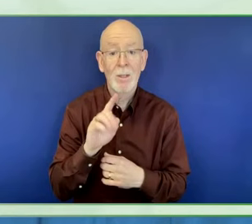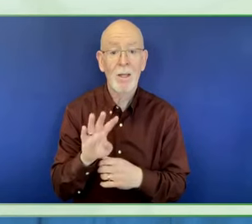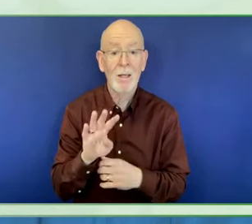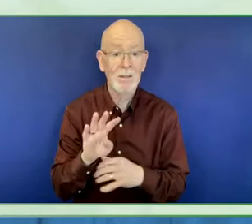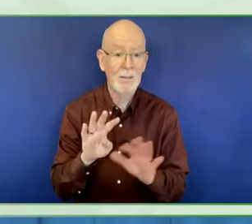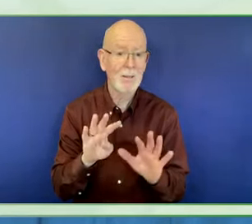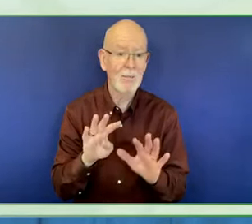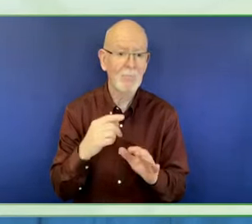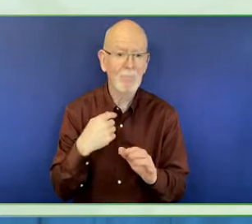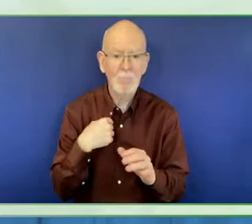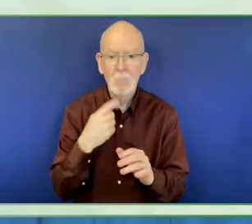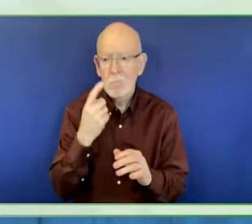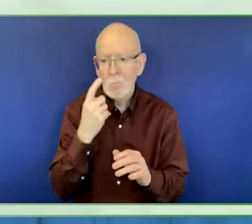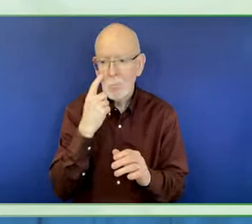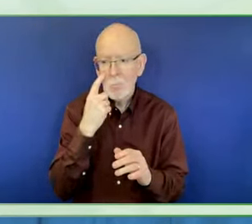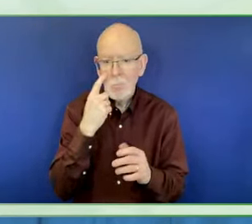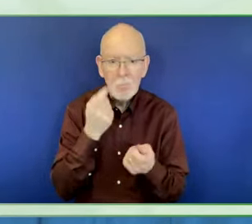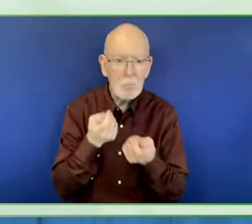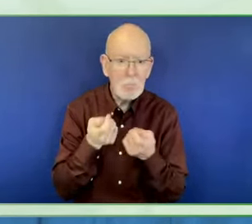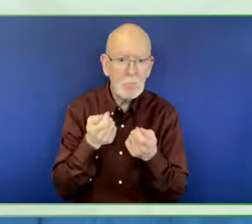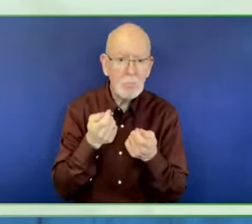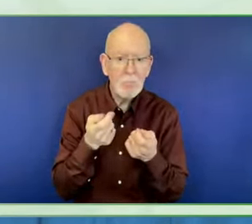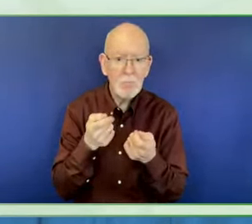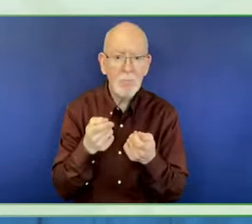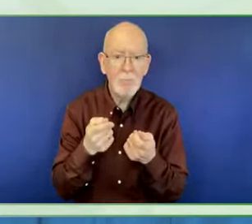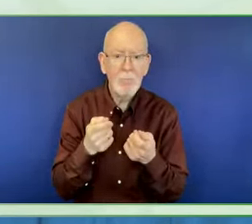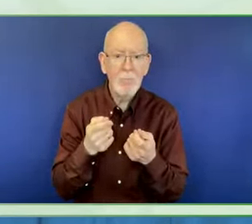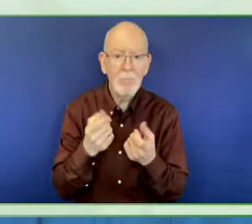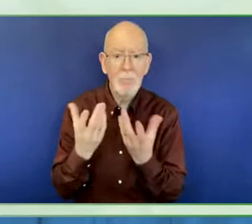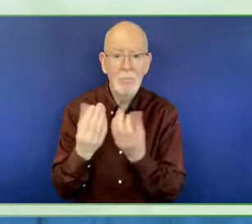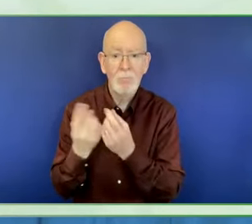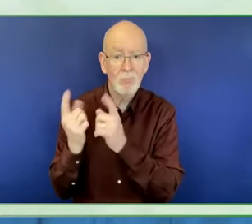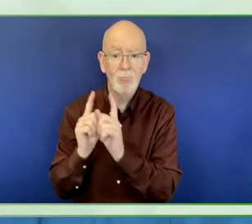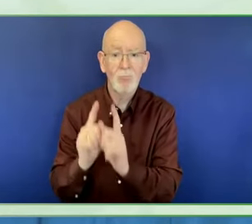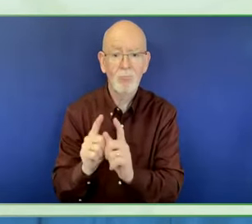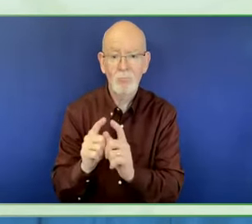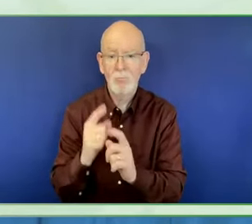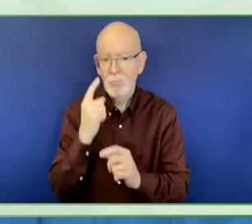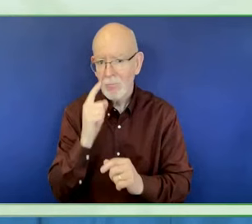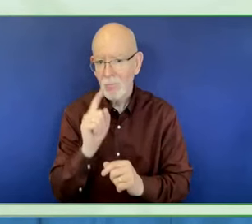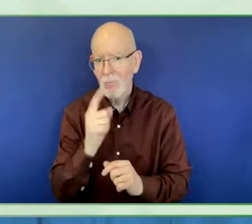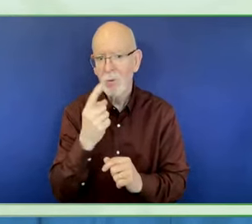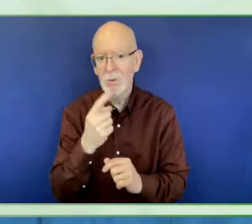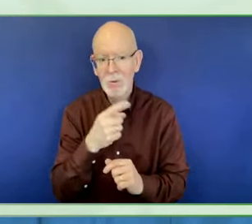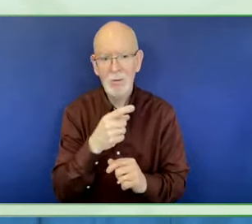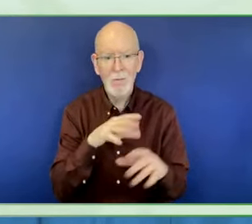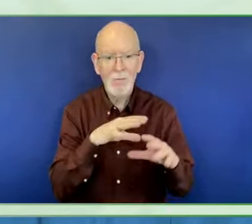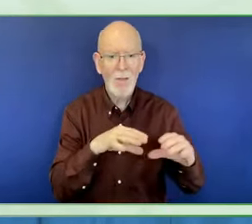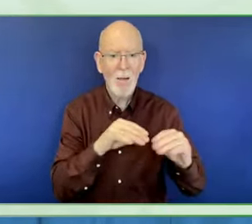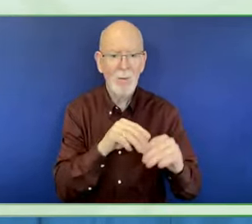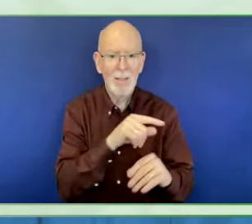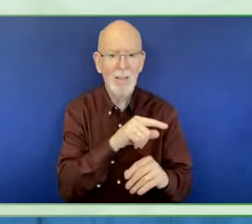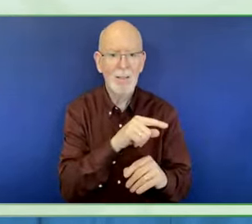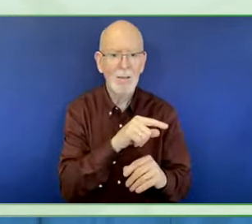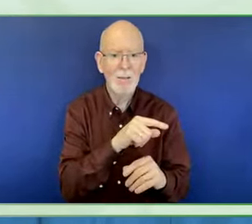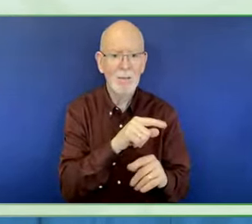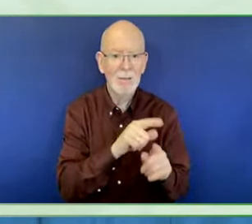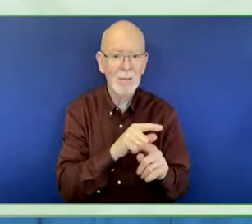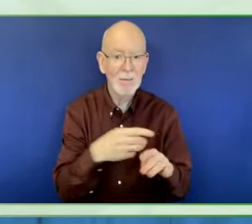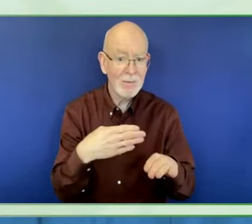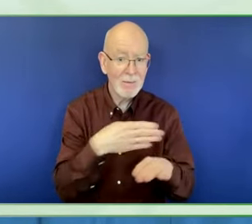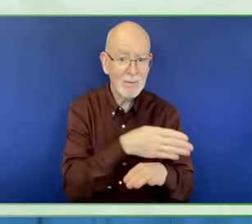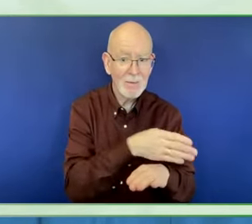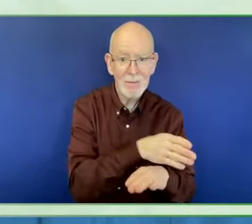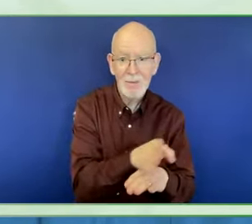and the enthusiasm of the participants led to DPA running workshops and individual counseling sessions that covered topics such